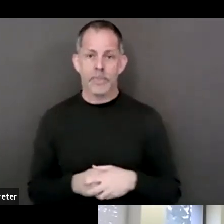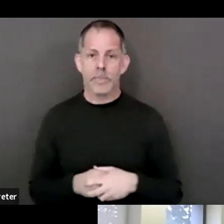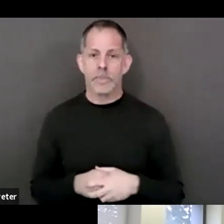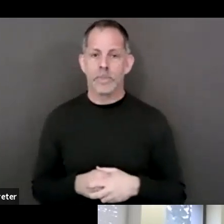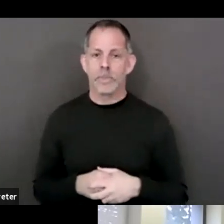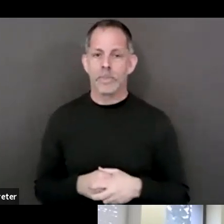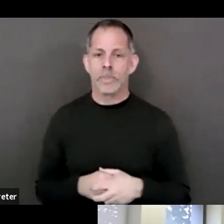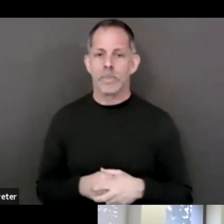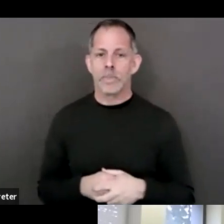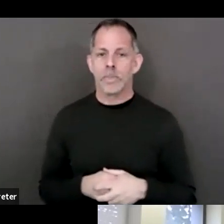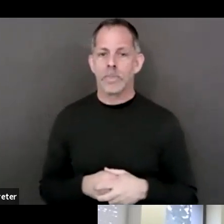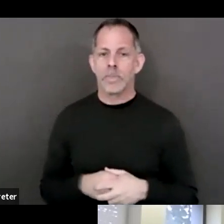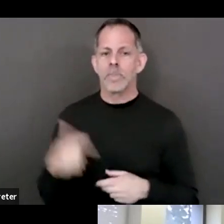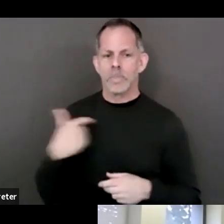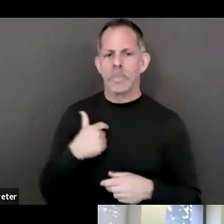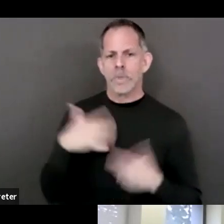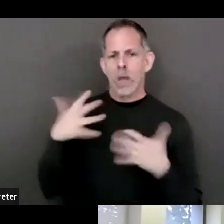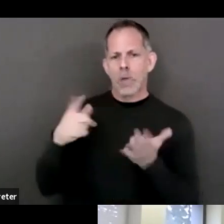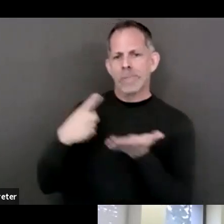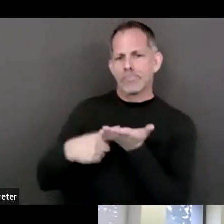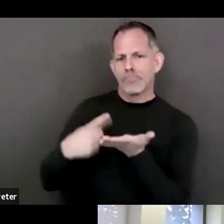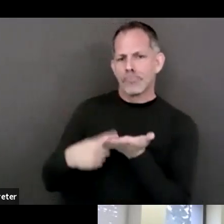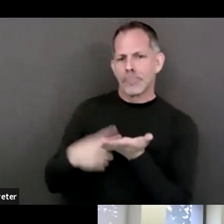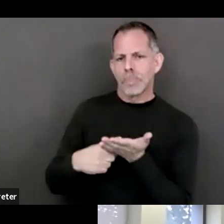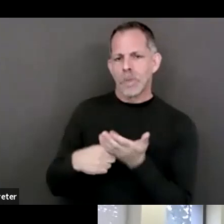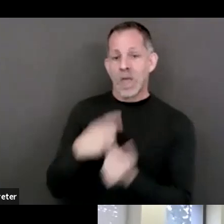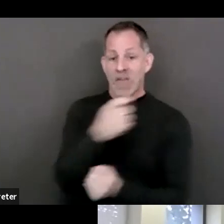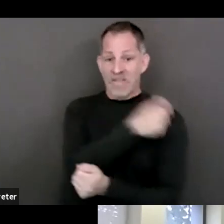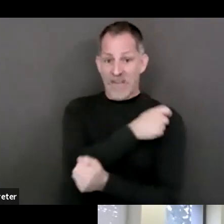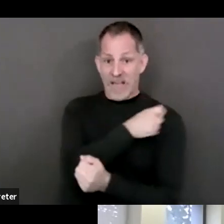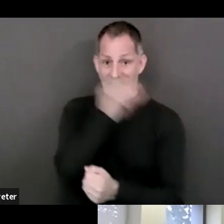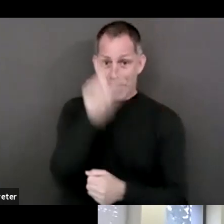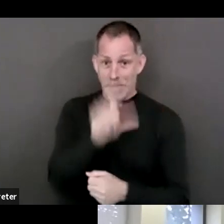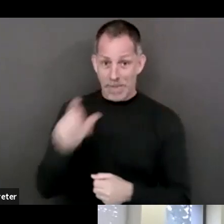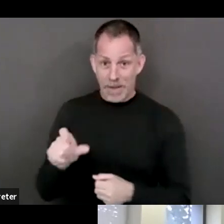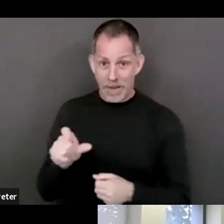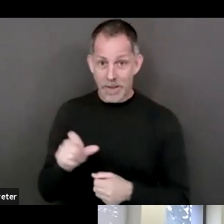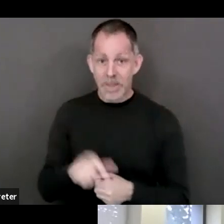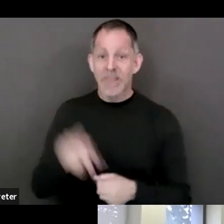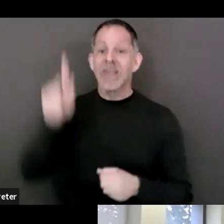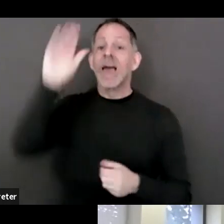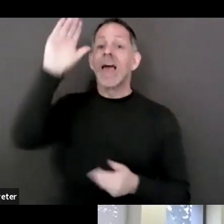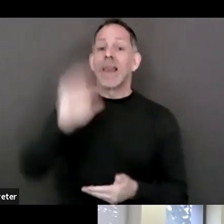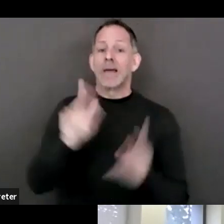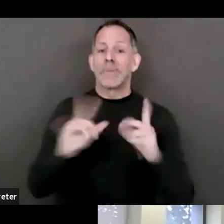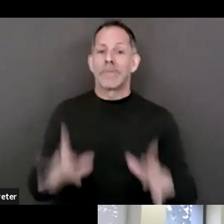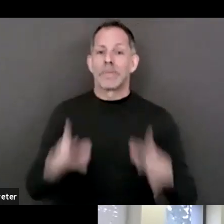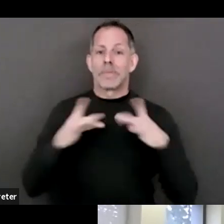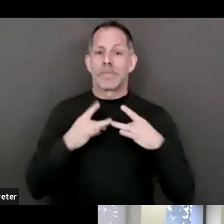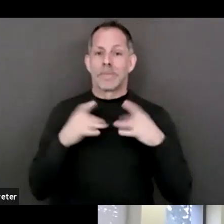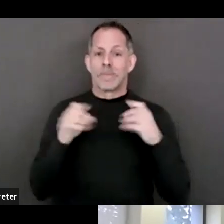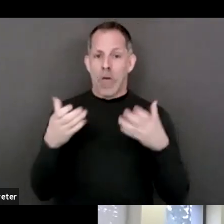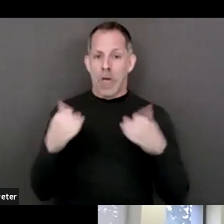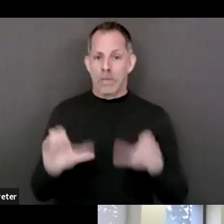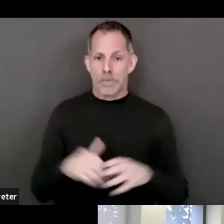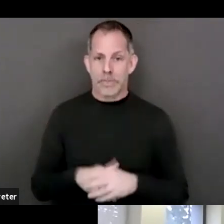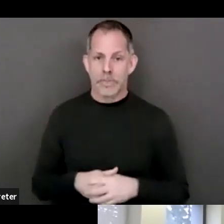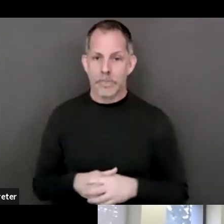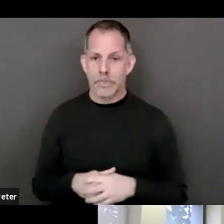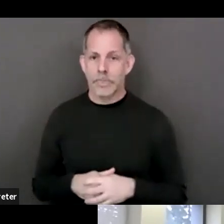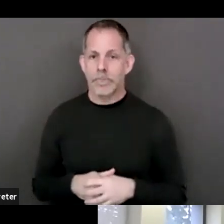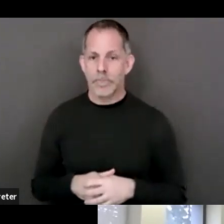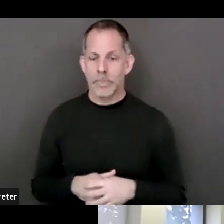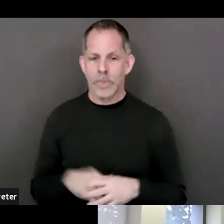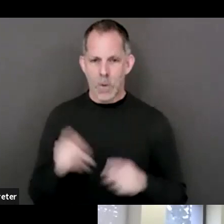susceptible, there's some merit to looking at different metrics for businesses, for example, that